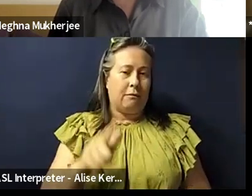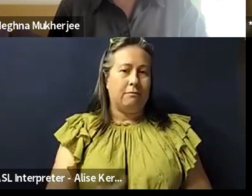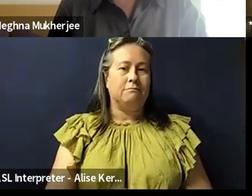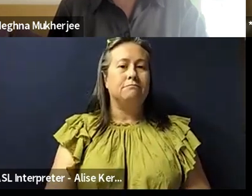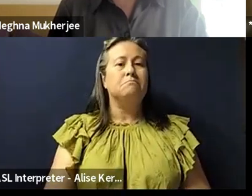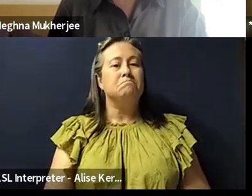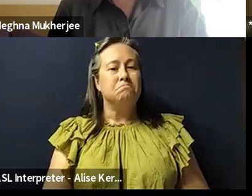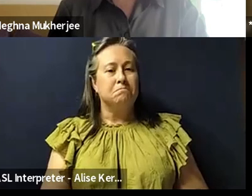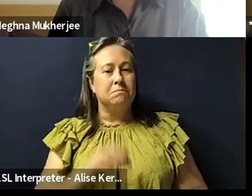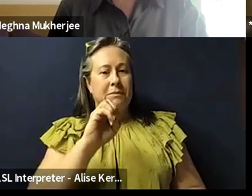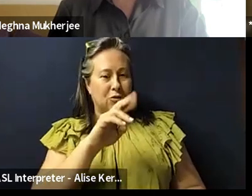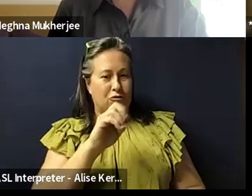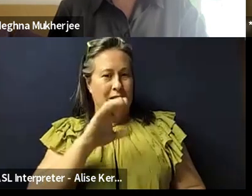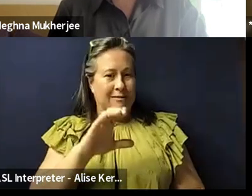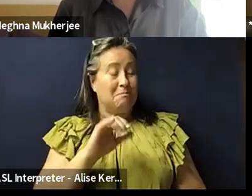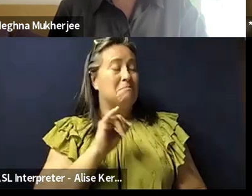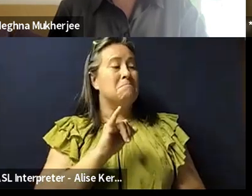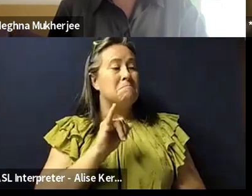Definitely. Okay. My apologies.